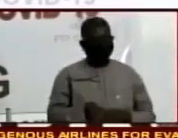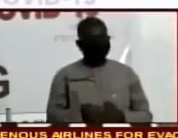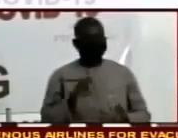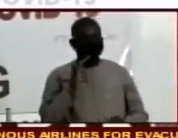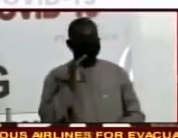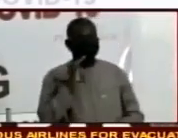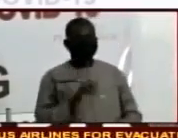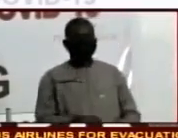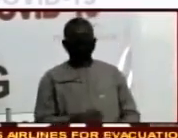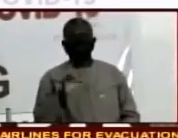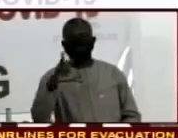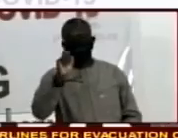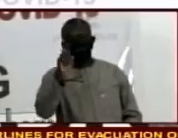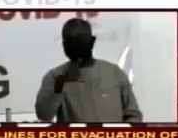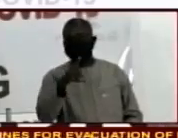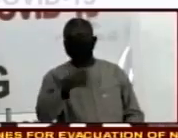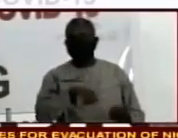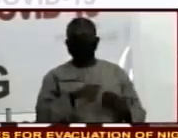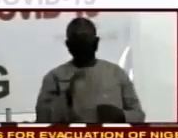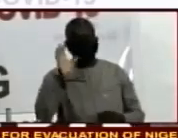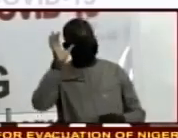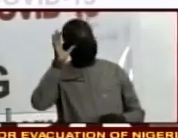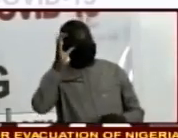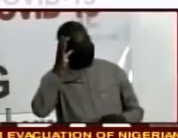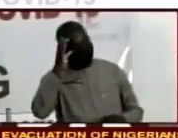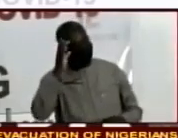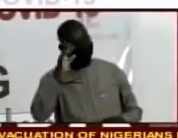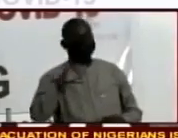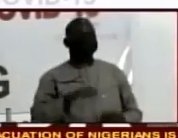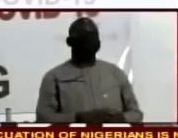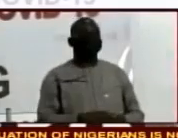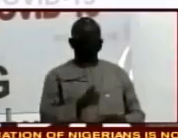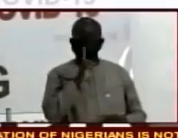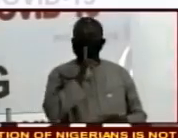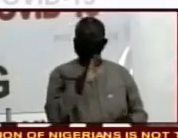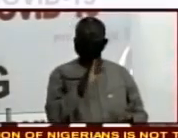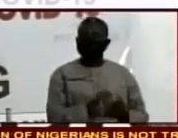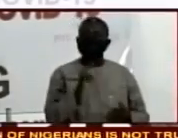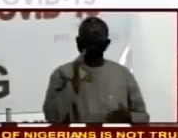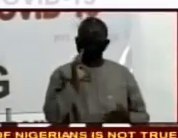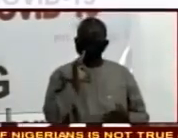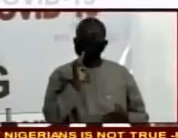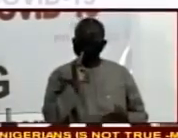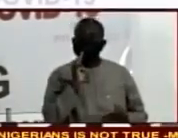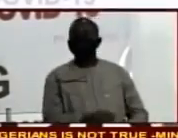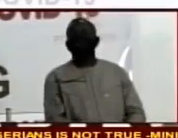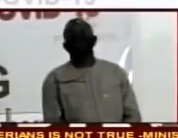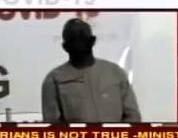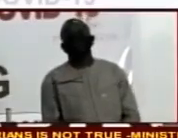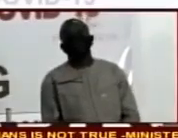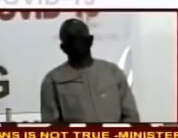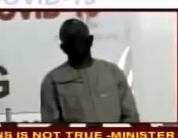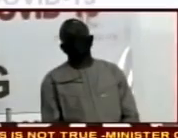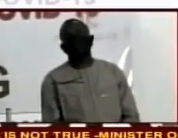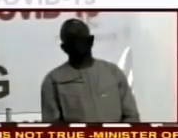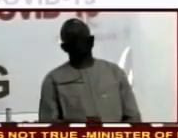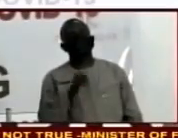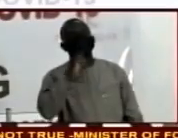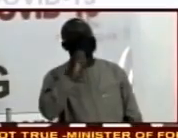third question was regarding China and the fact that Nigerians who are